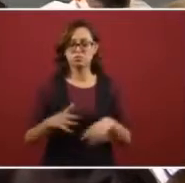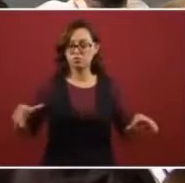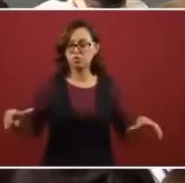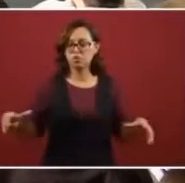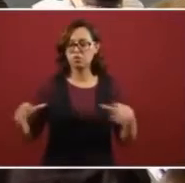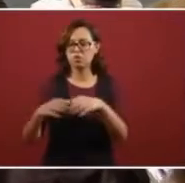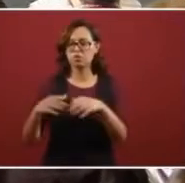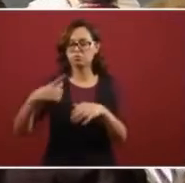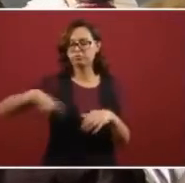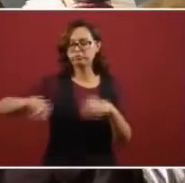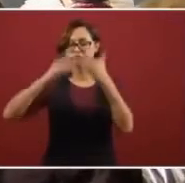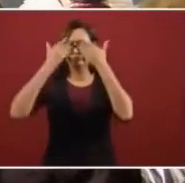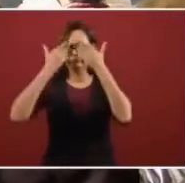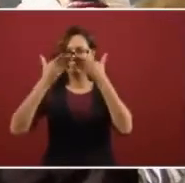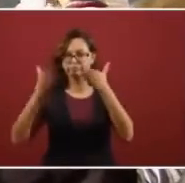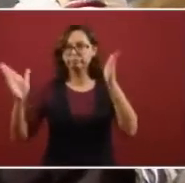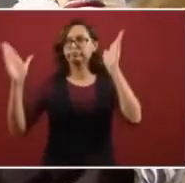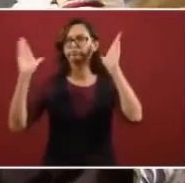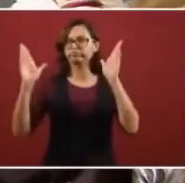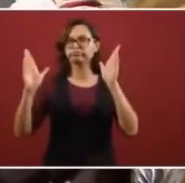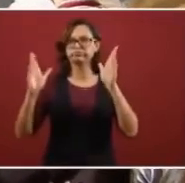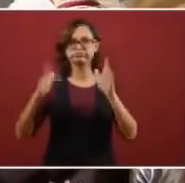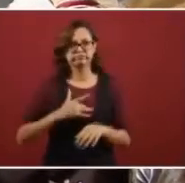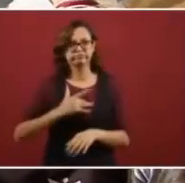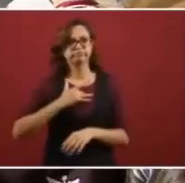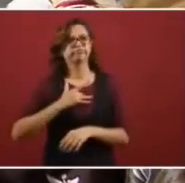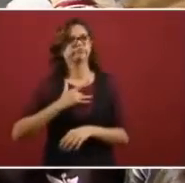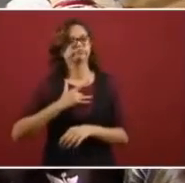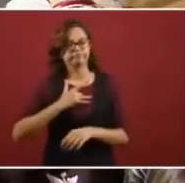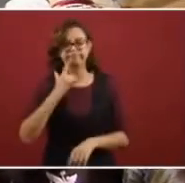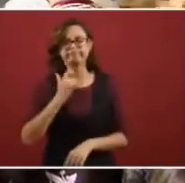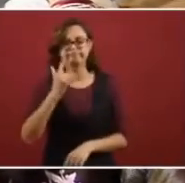the liberals that did the revolution.